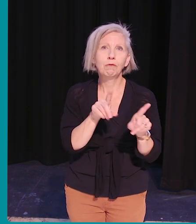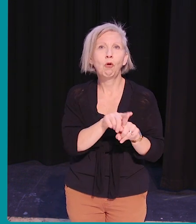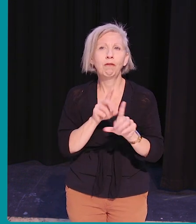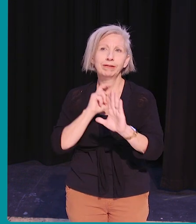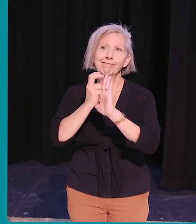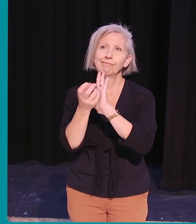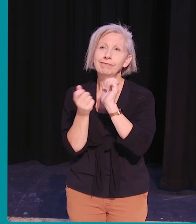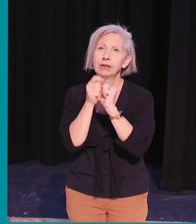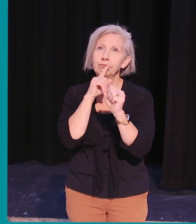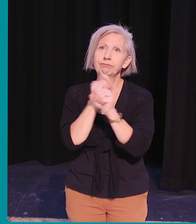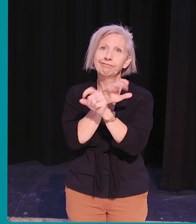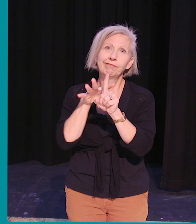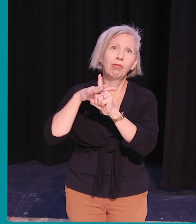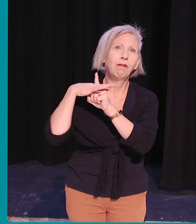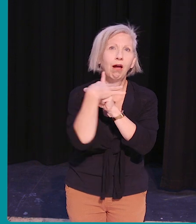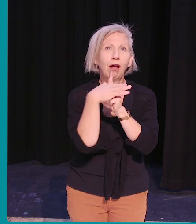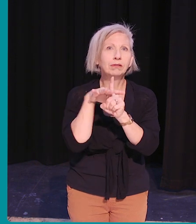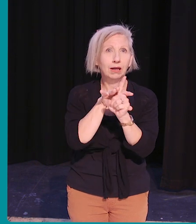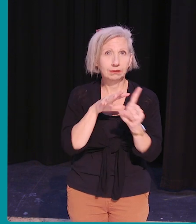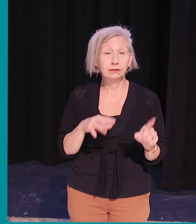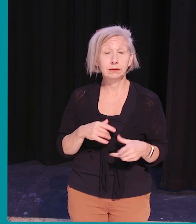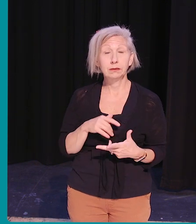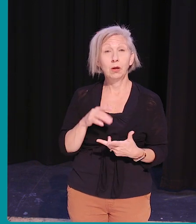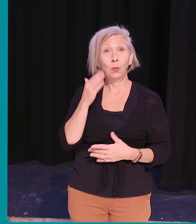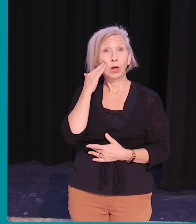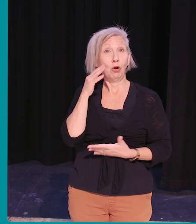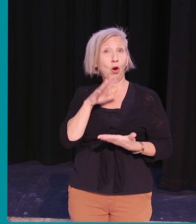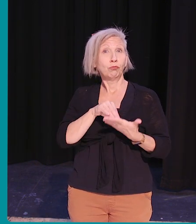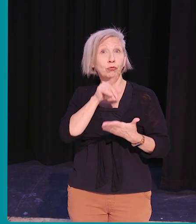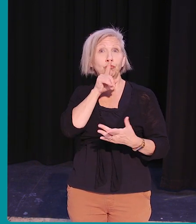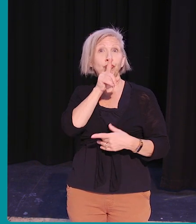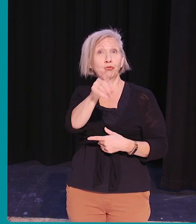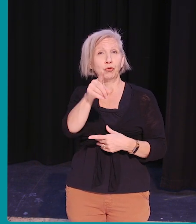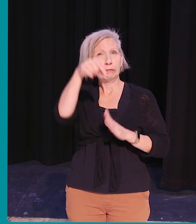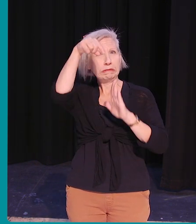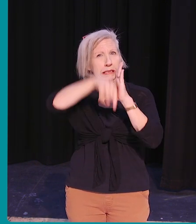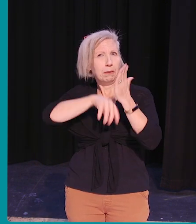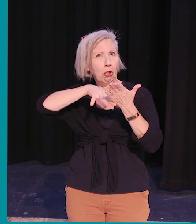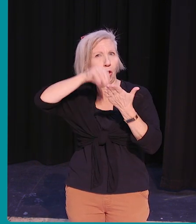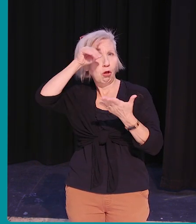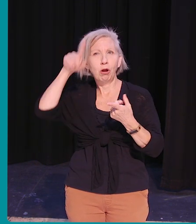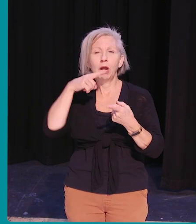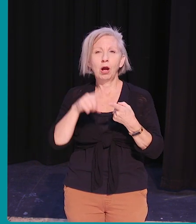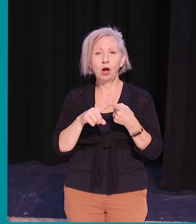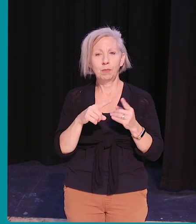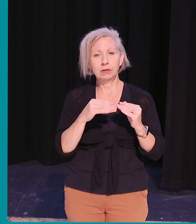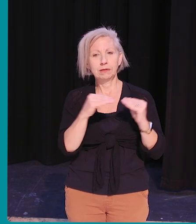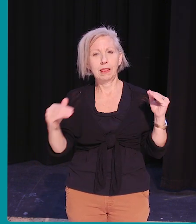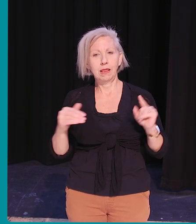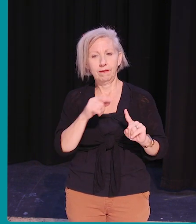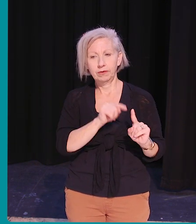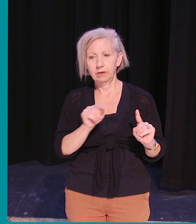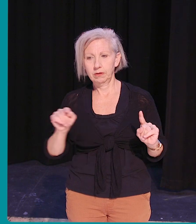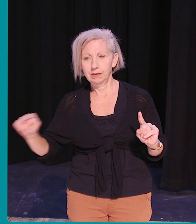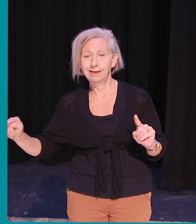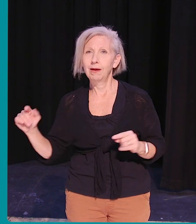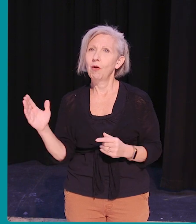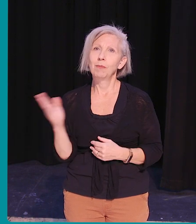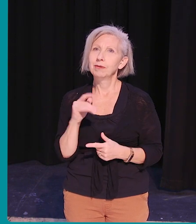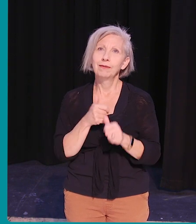contexts. We know that true deep learning is rarely linear, and it's almost never neatly organized by chapters and